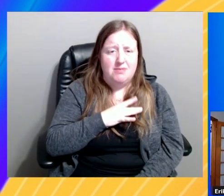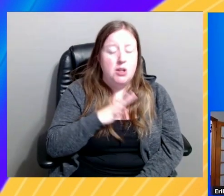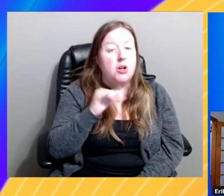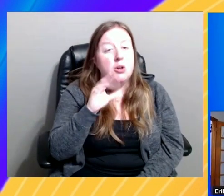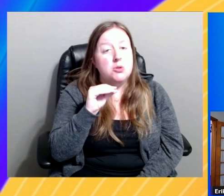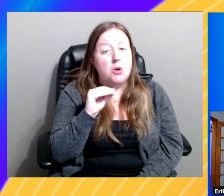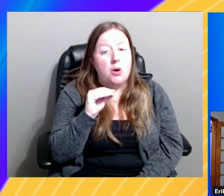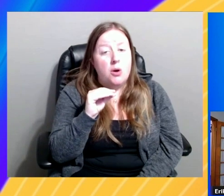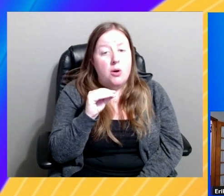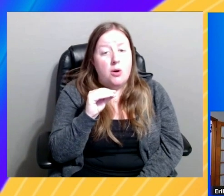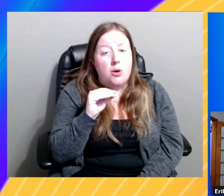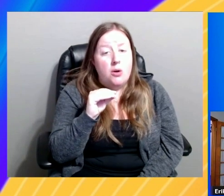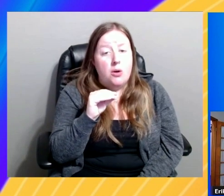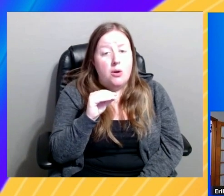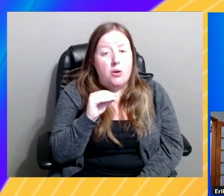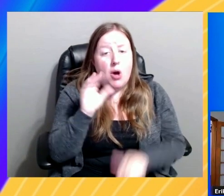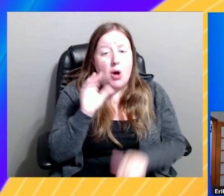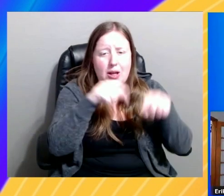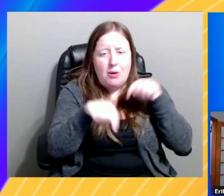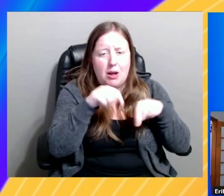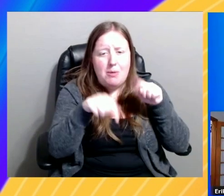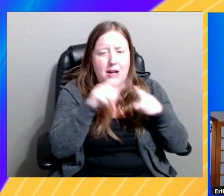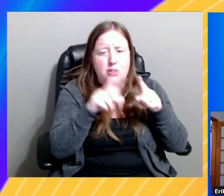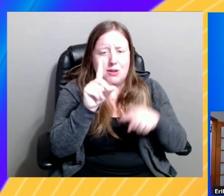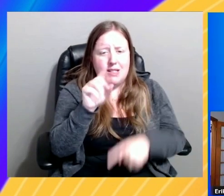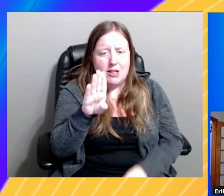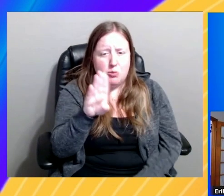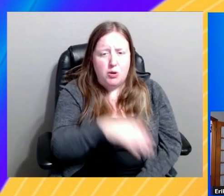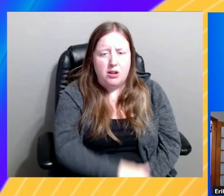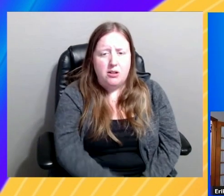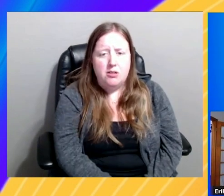Can we jump back to the dashboard actually? Yeah.